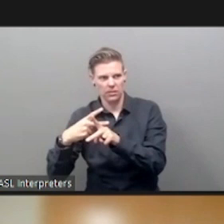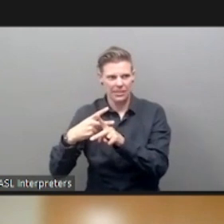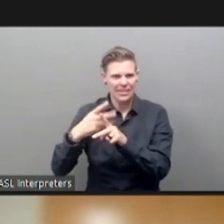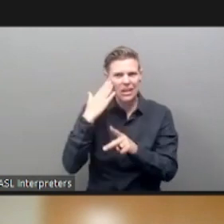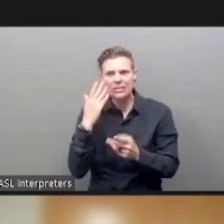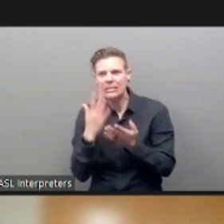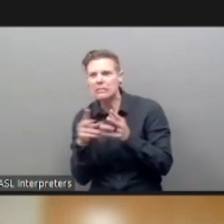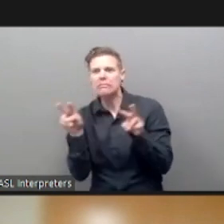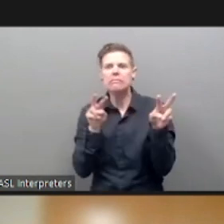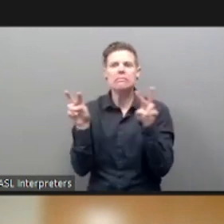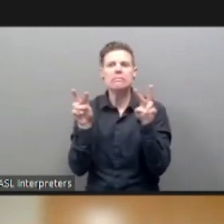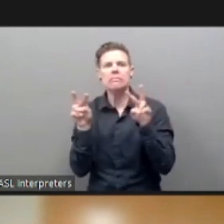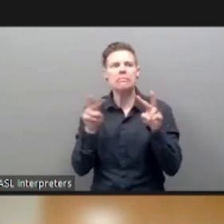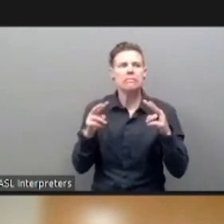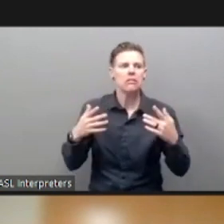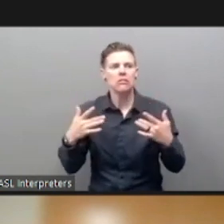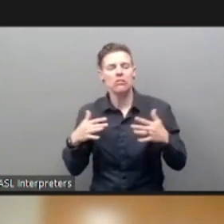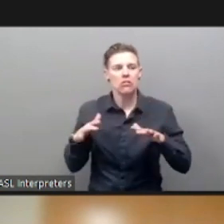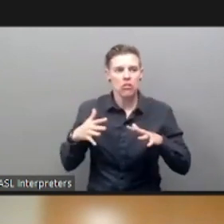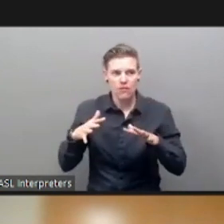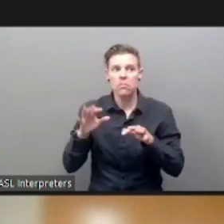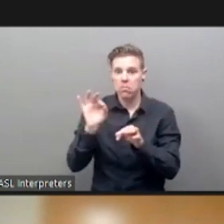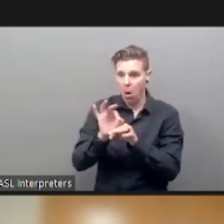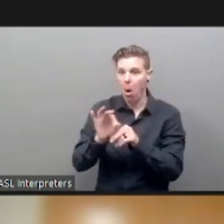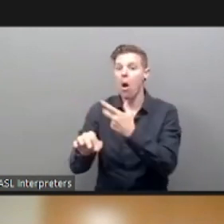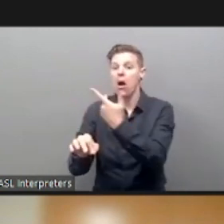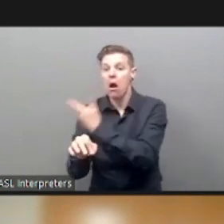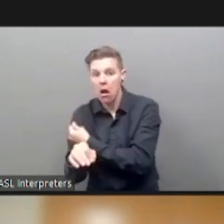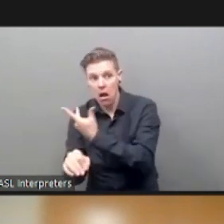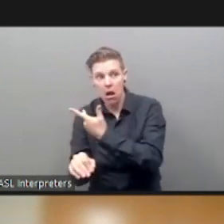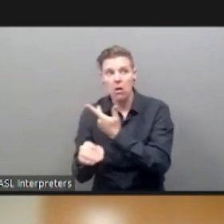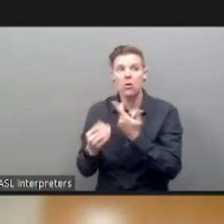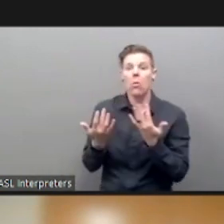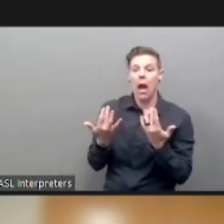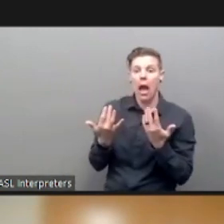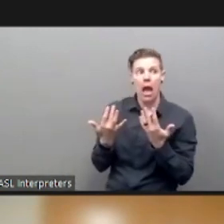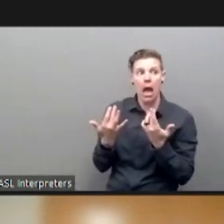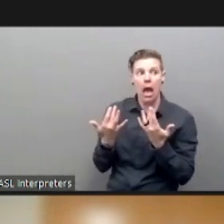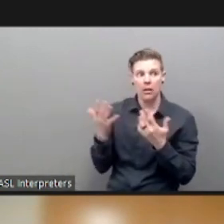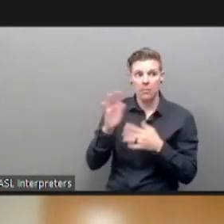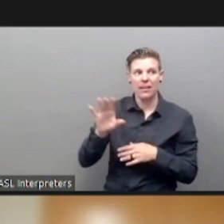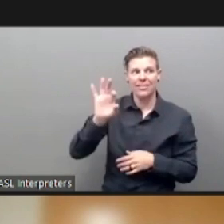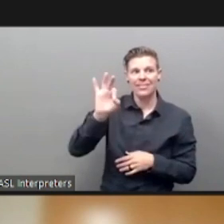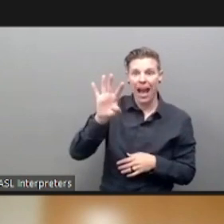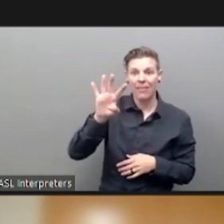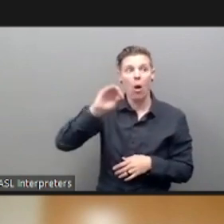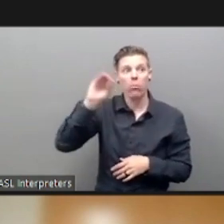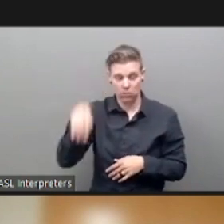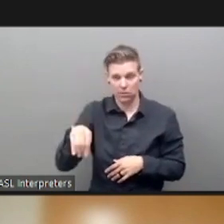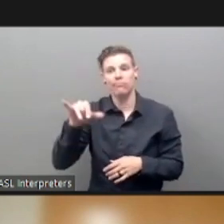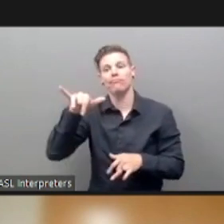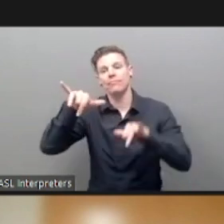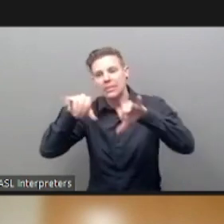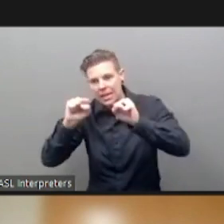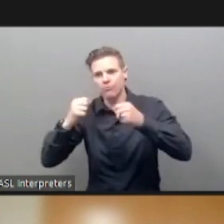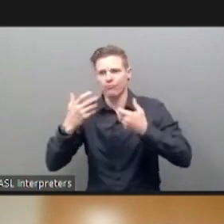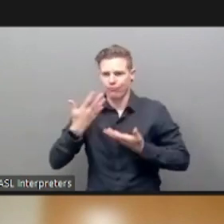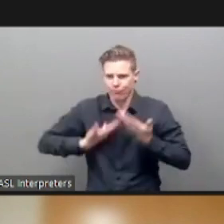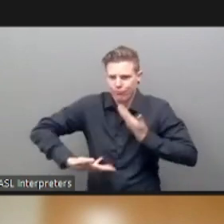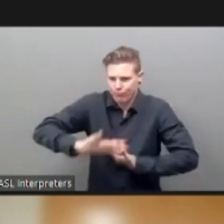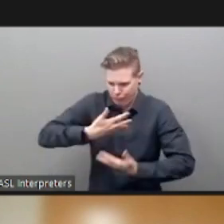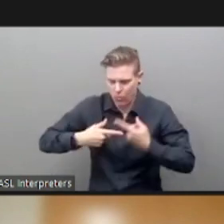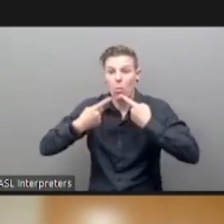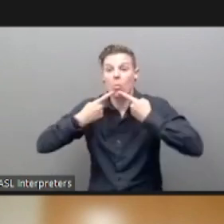improvement after you get your booster dose is actually 94% effectiveness. So that's really exciting for all of those who have